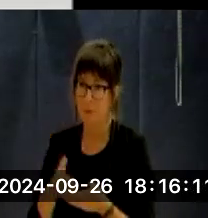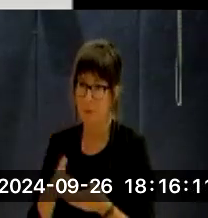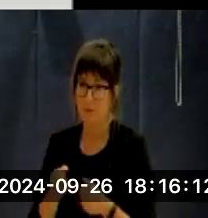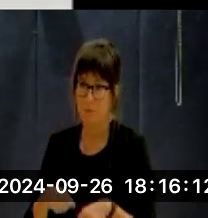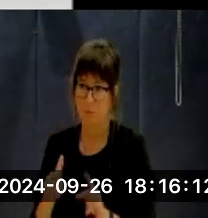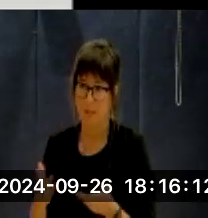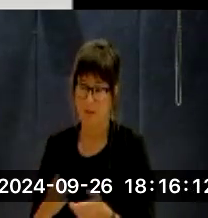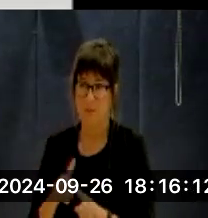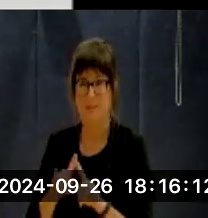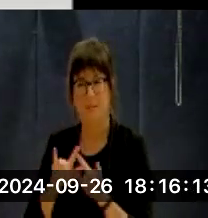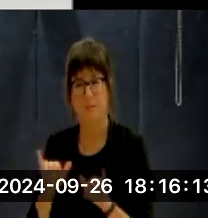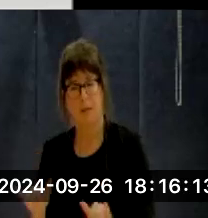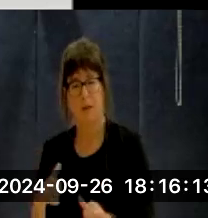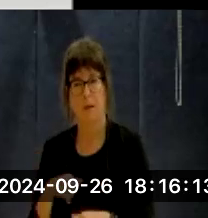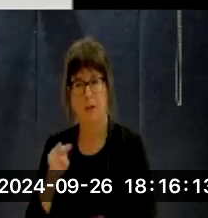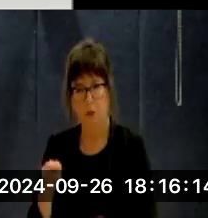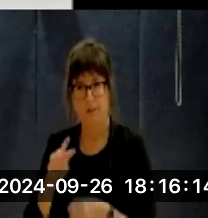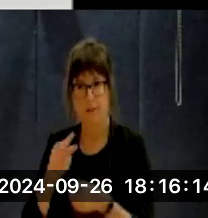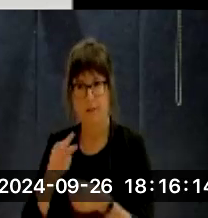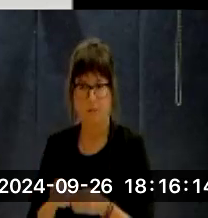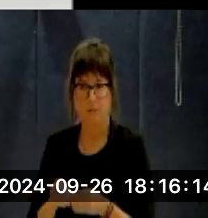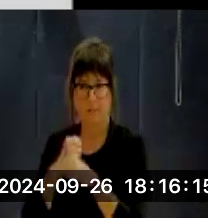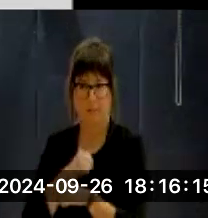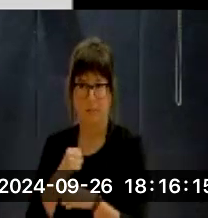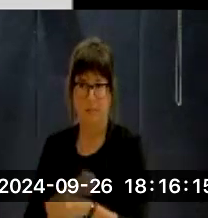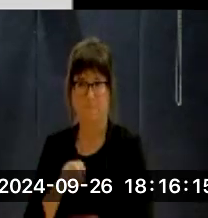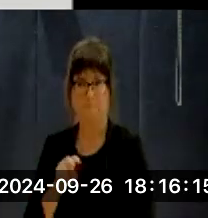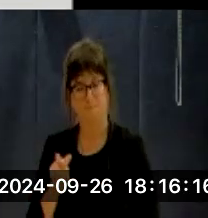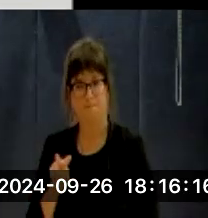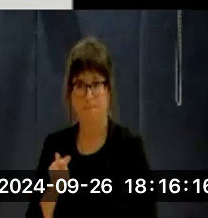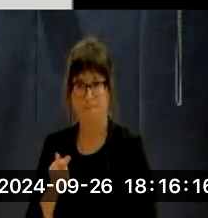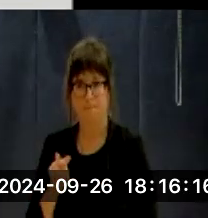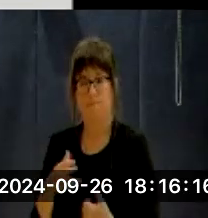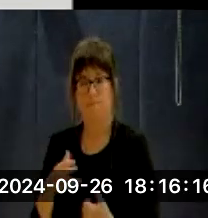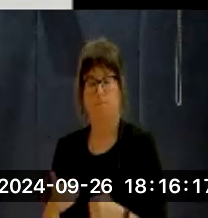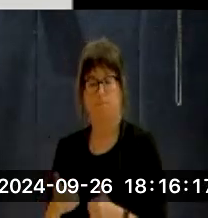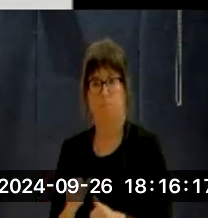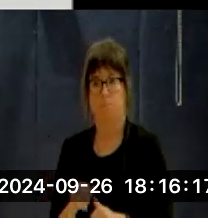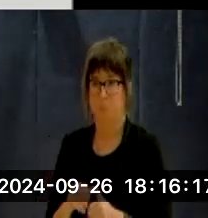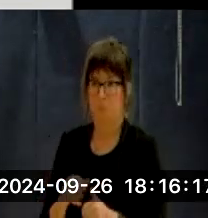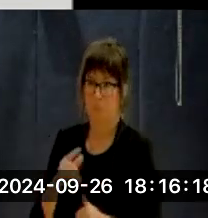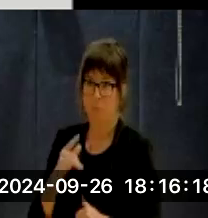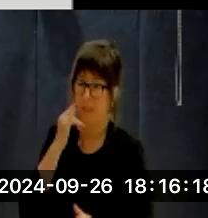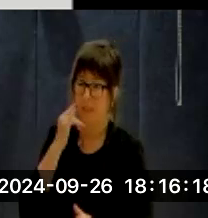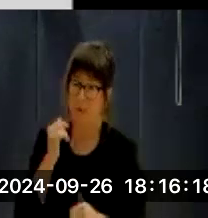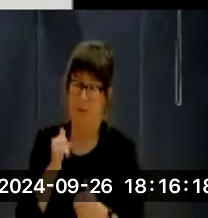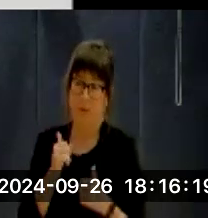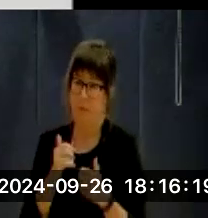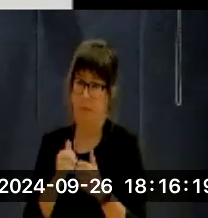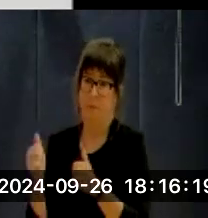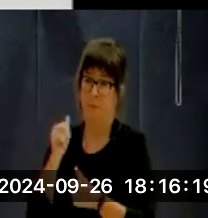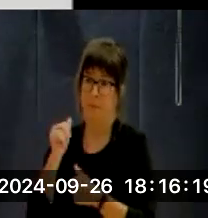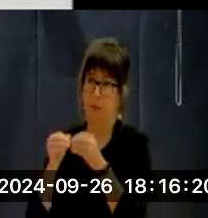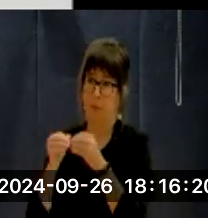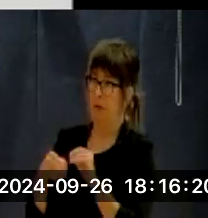but at the same time, I look at those statistics and California setting above and beyond in terms of hate crime incidents really chills